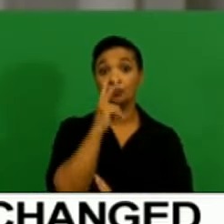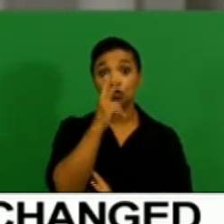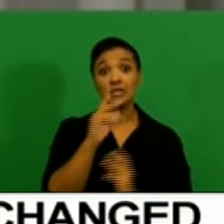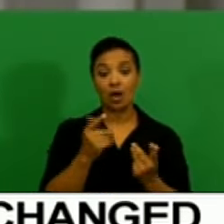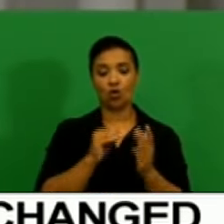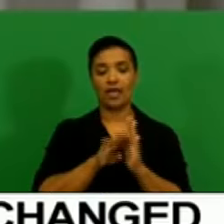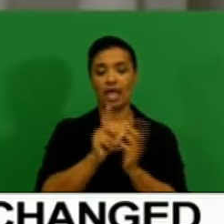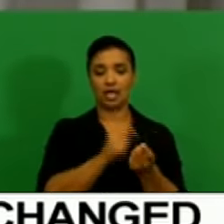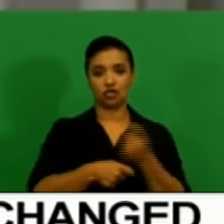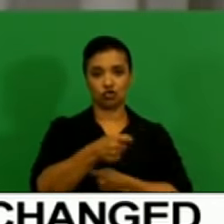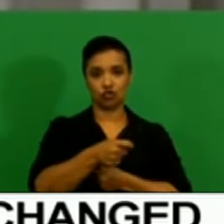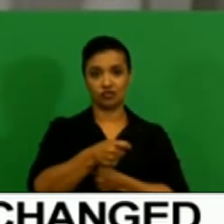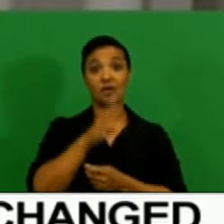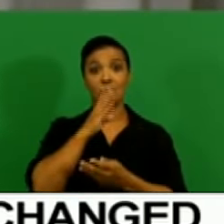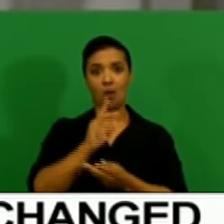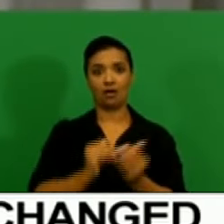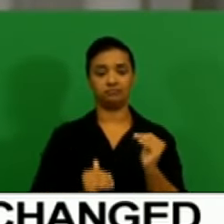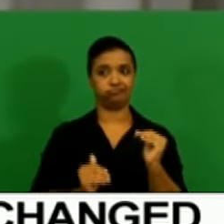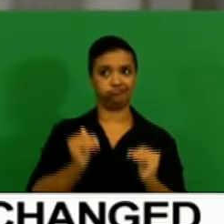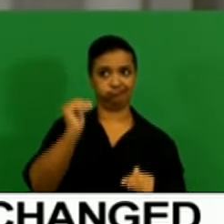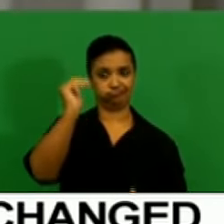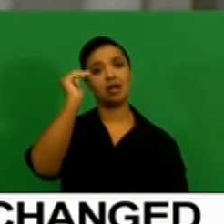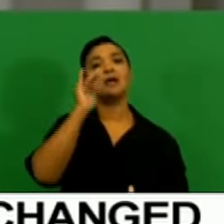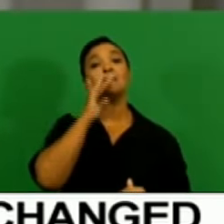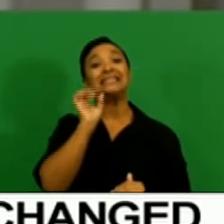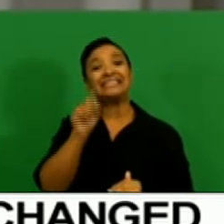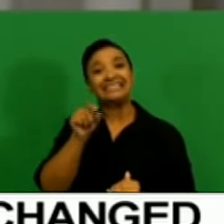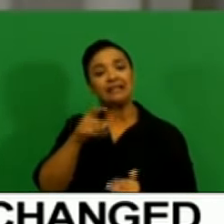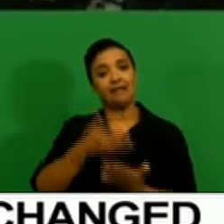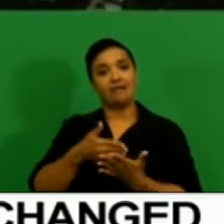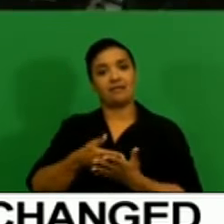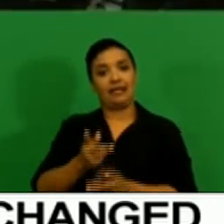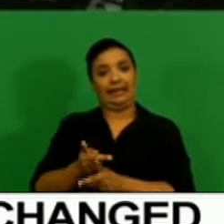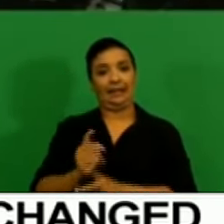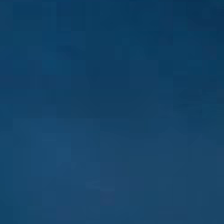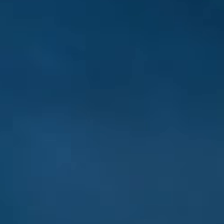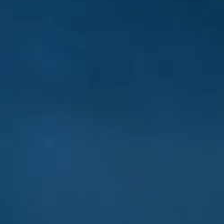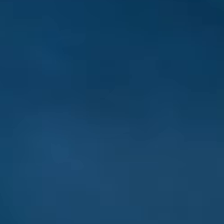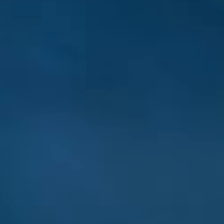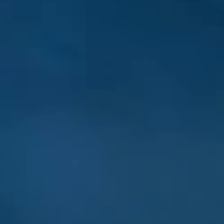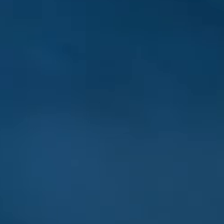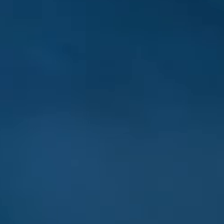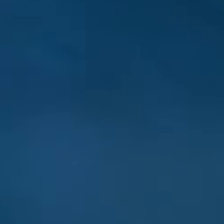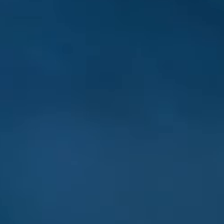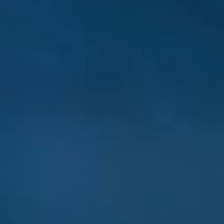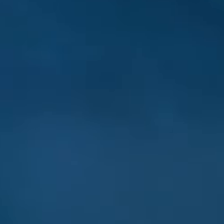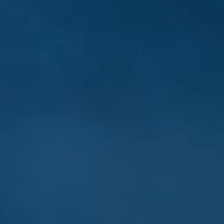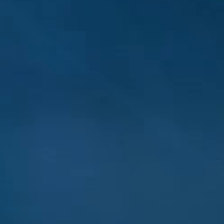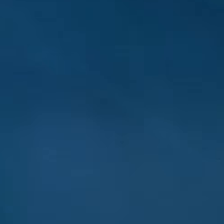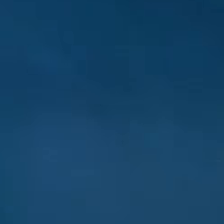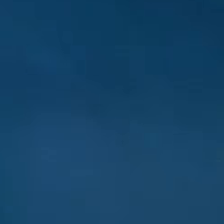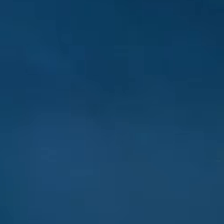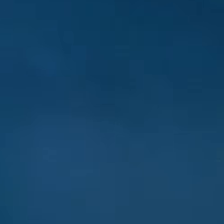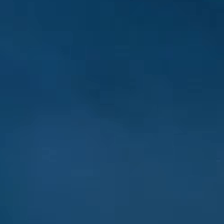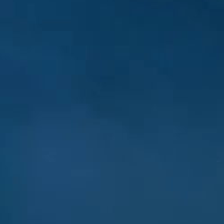rate and the exchange rate becoming the shock absorber. That was Reserve Bank Governor